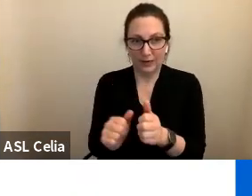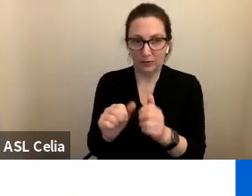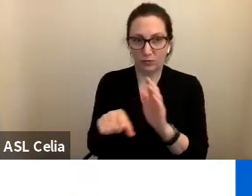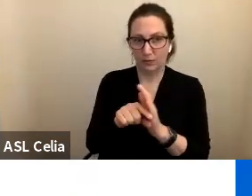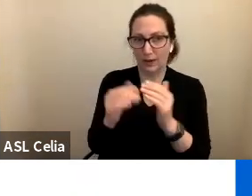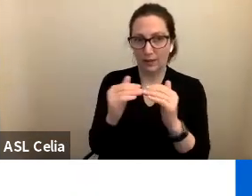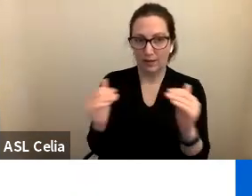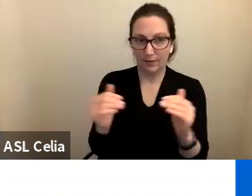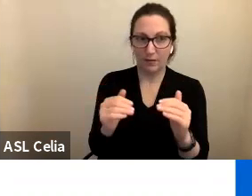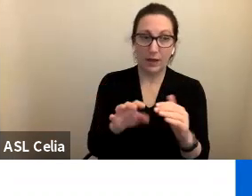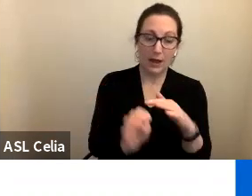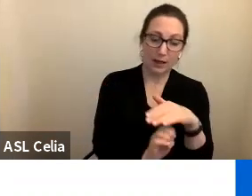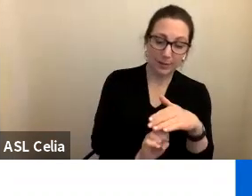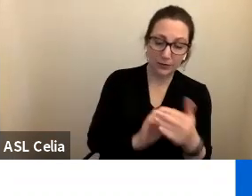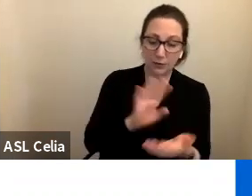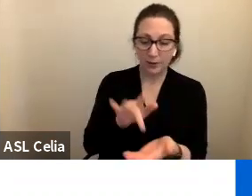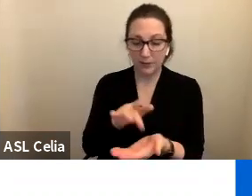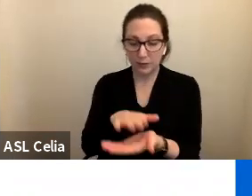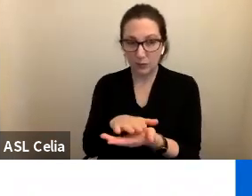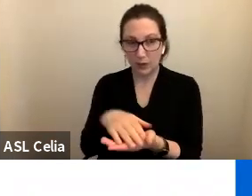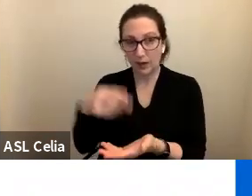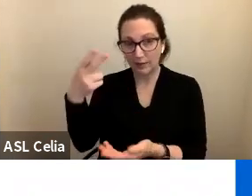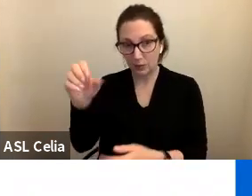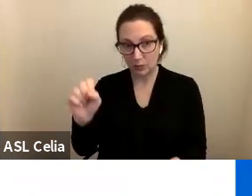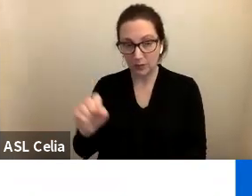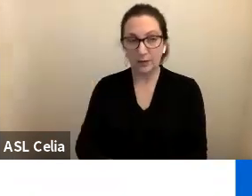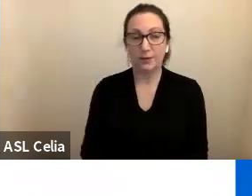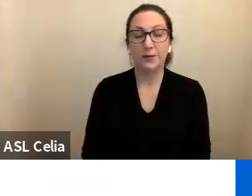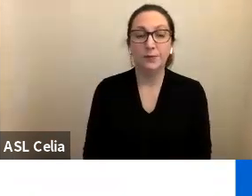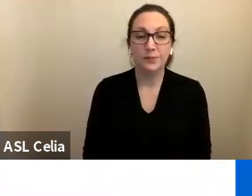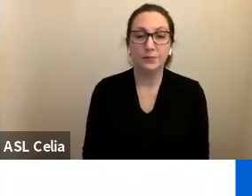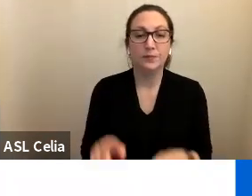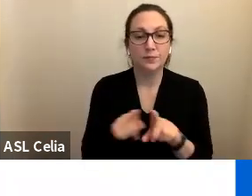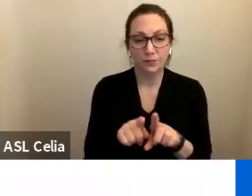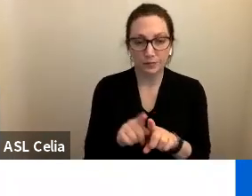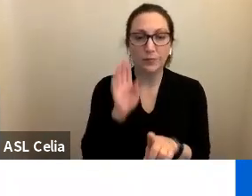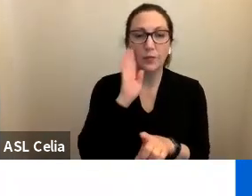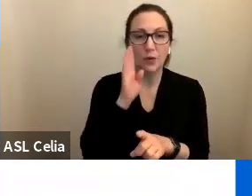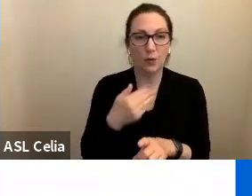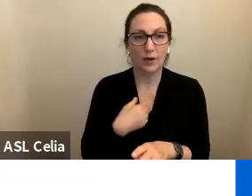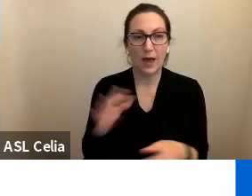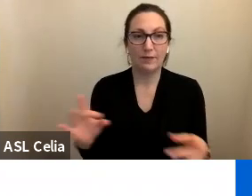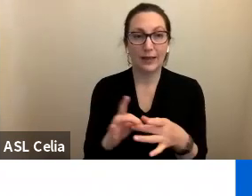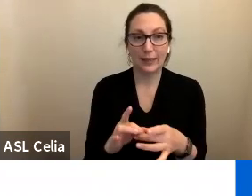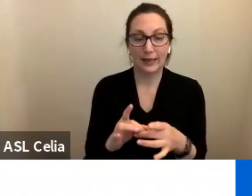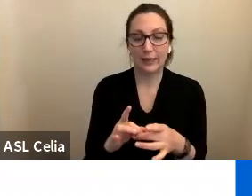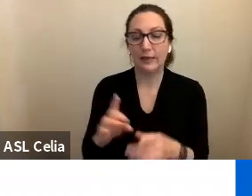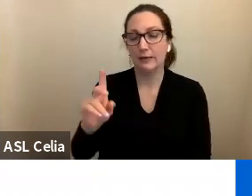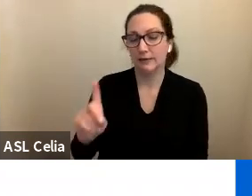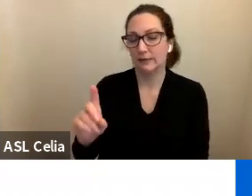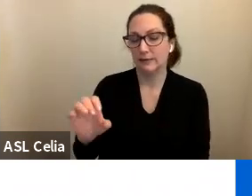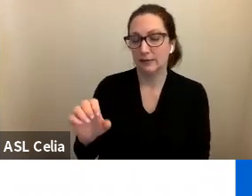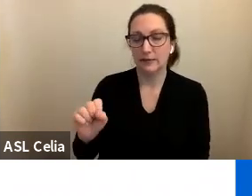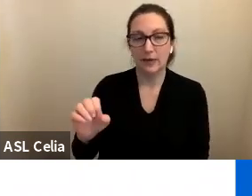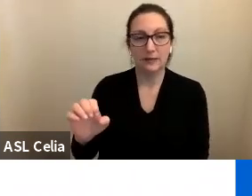high. And then we also will have a link to the district website, which has additional